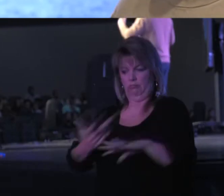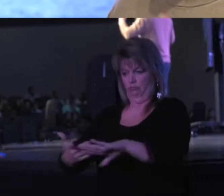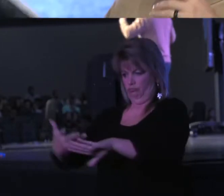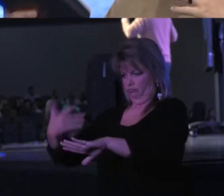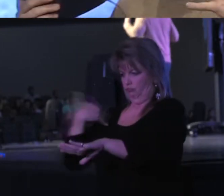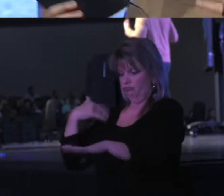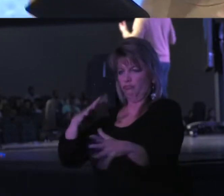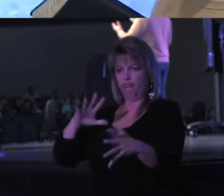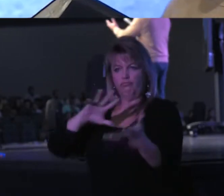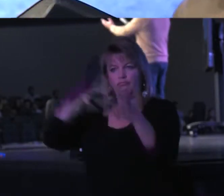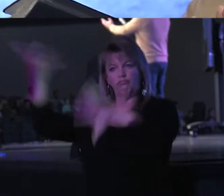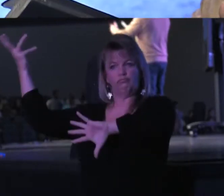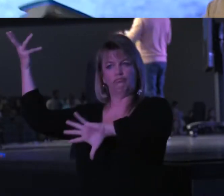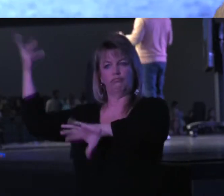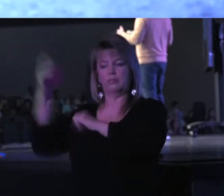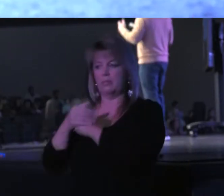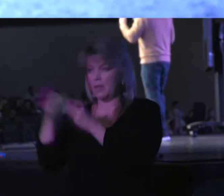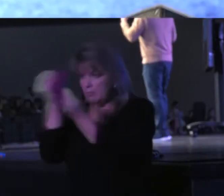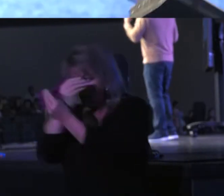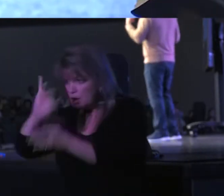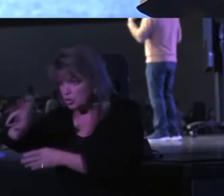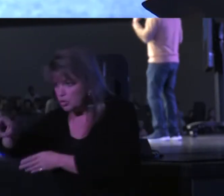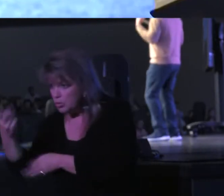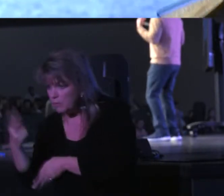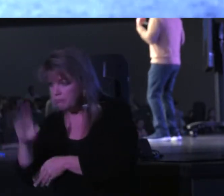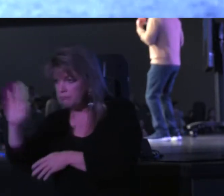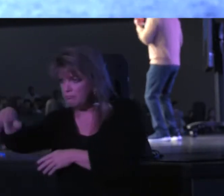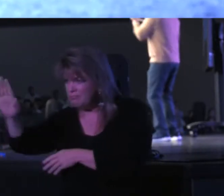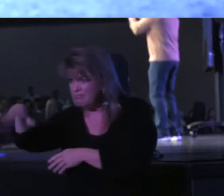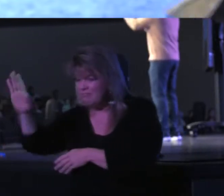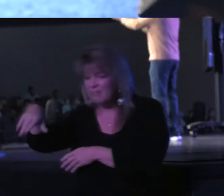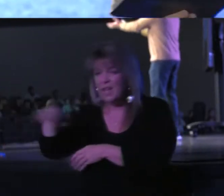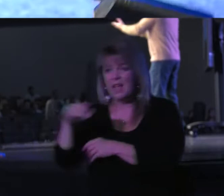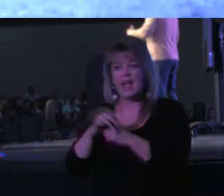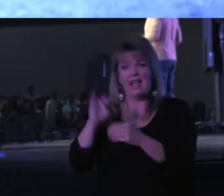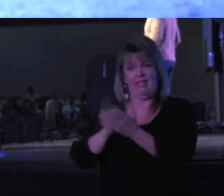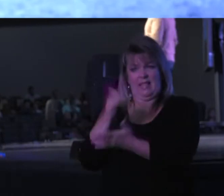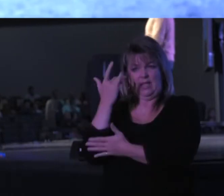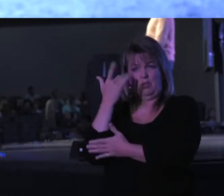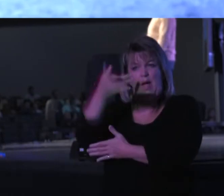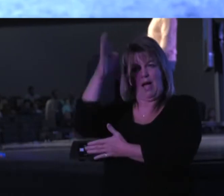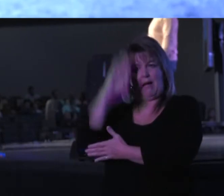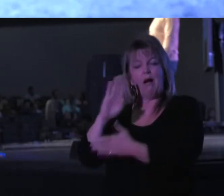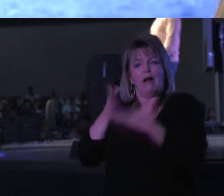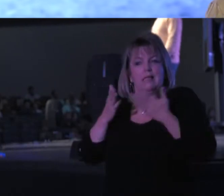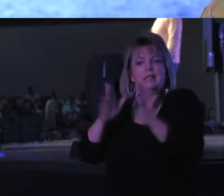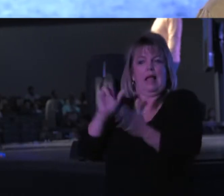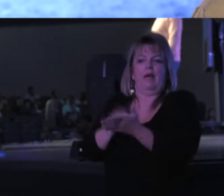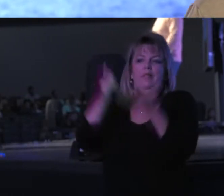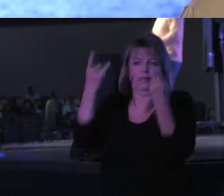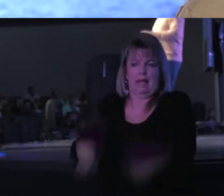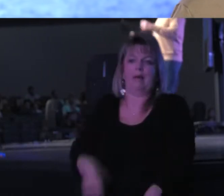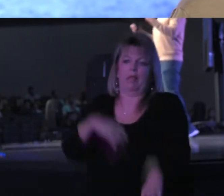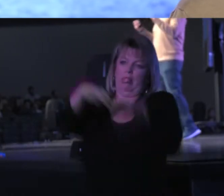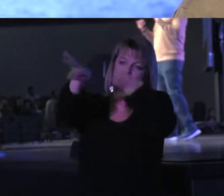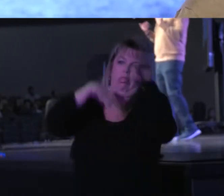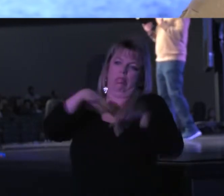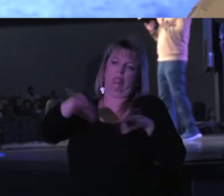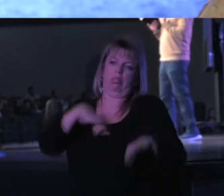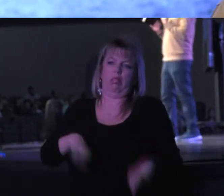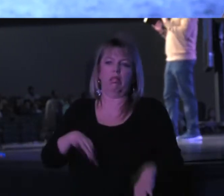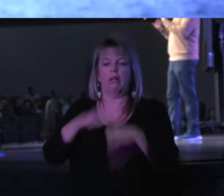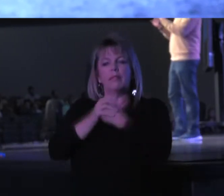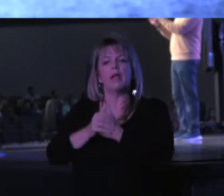destruction and saying to Judah, Judah, this is why God is allowing this to take place. This